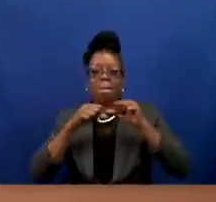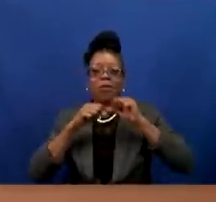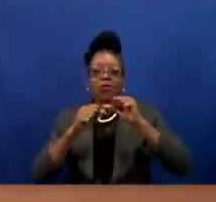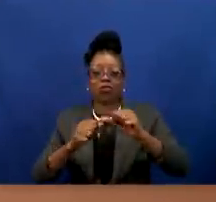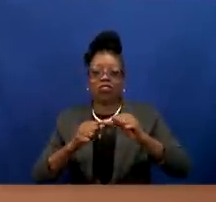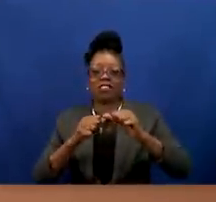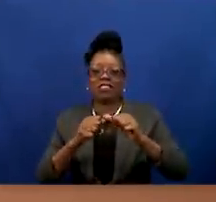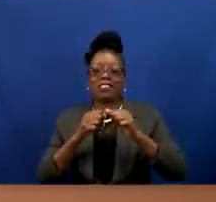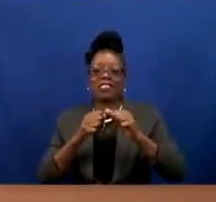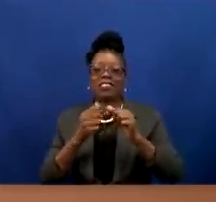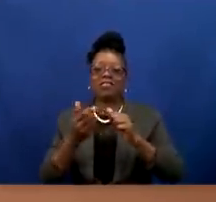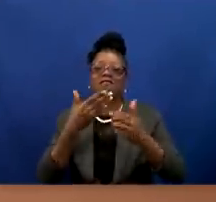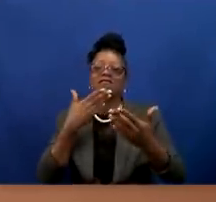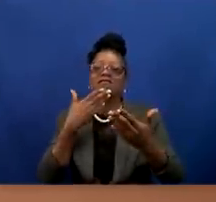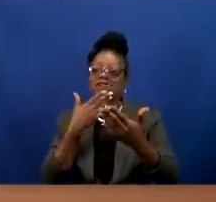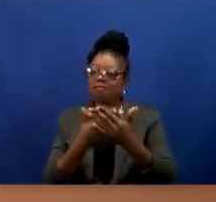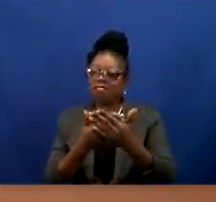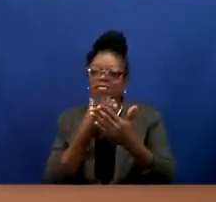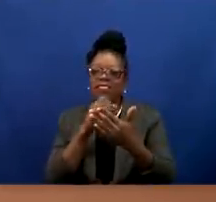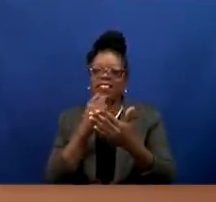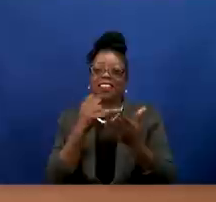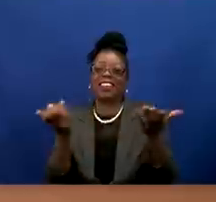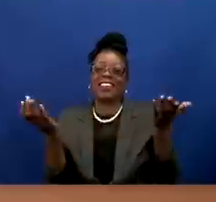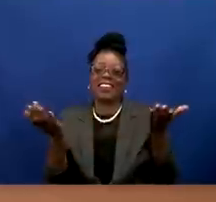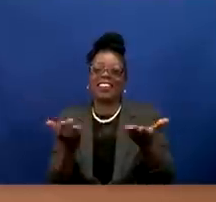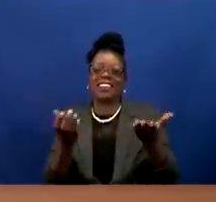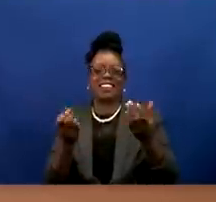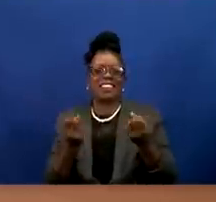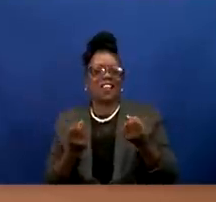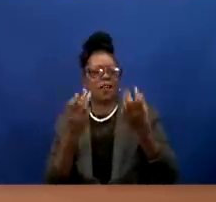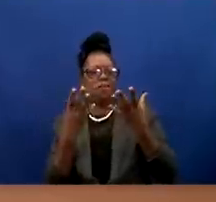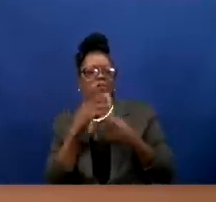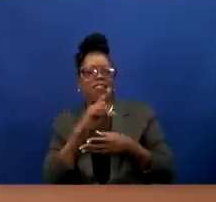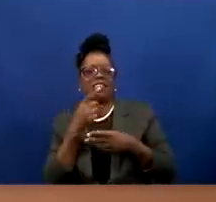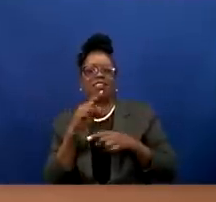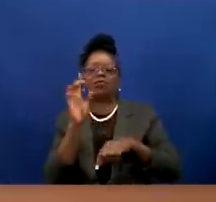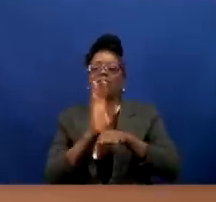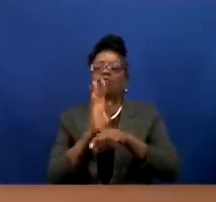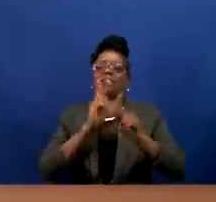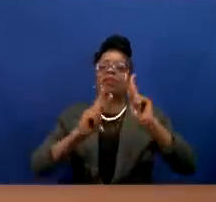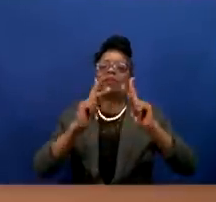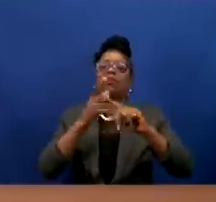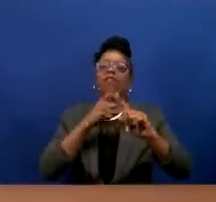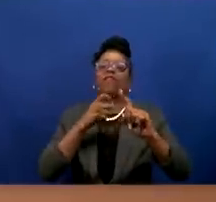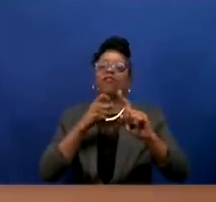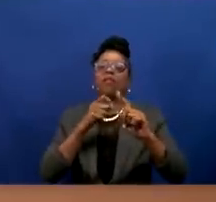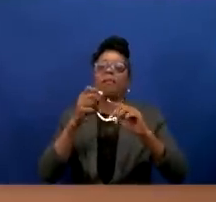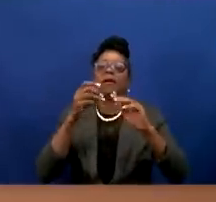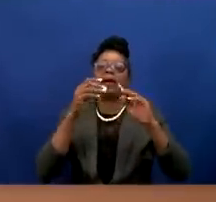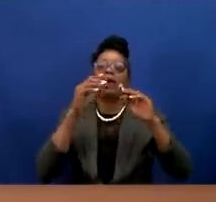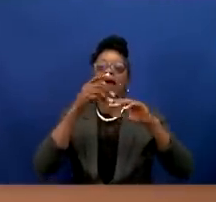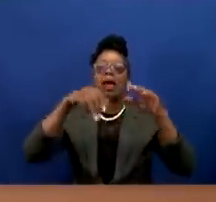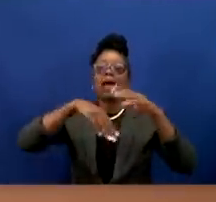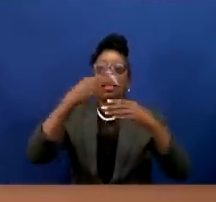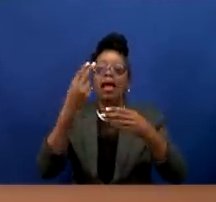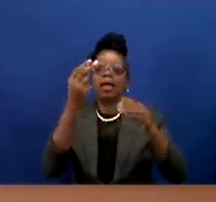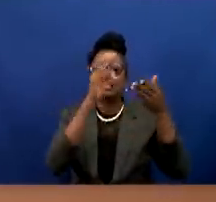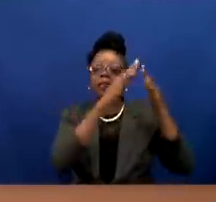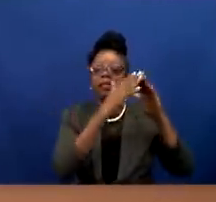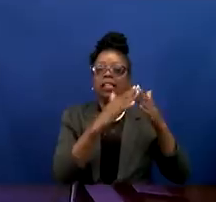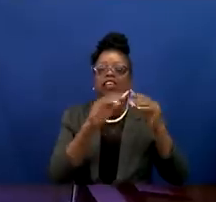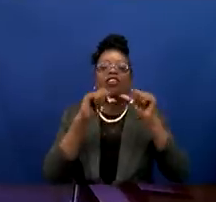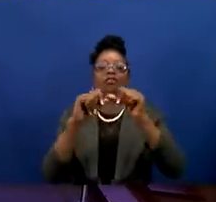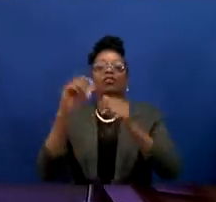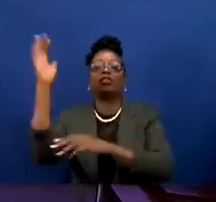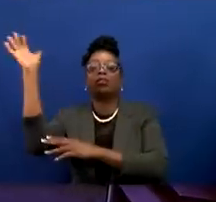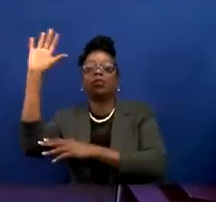at Wheeler Avenue Baptist Church. I'm just, how many folk are you still here from out of town? You came in from out of town and you're still here? Let